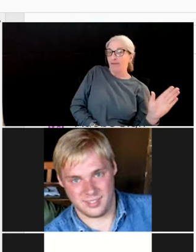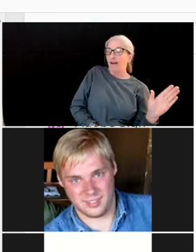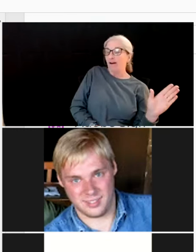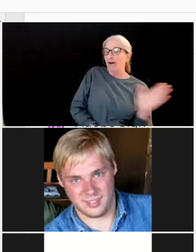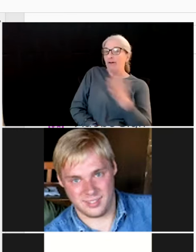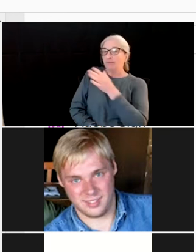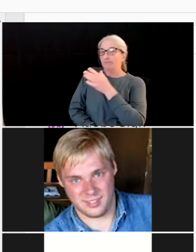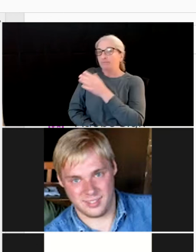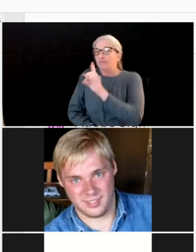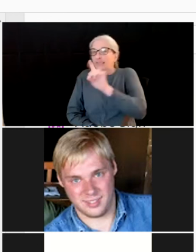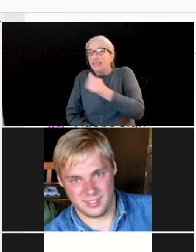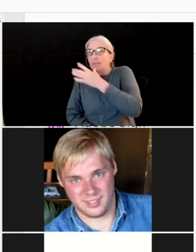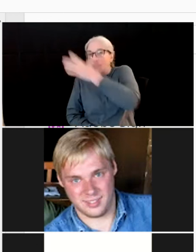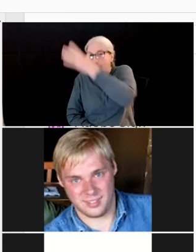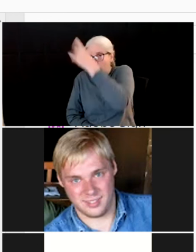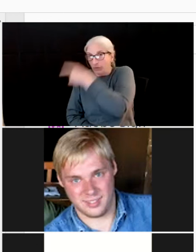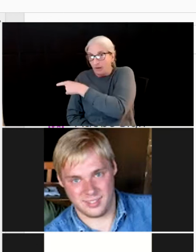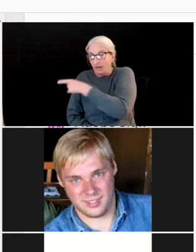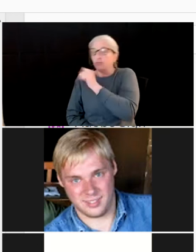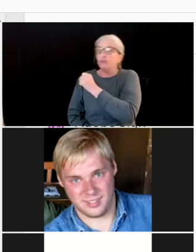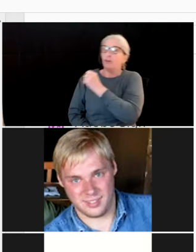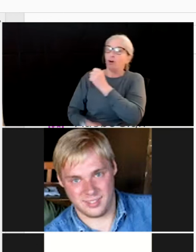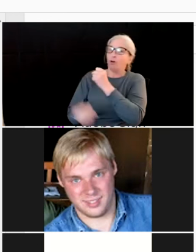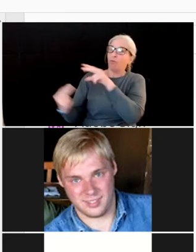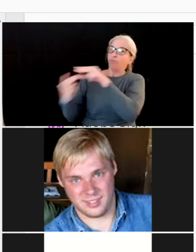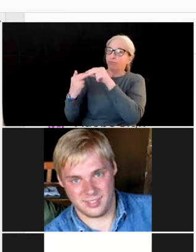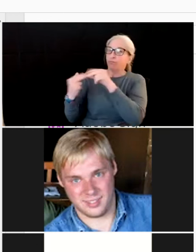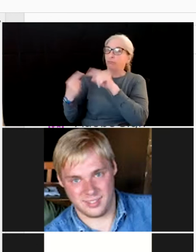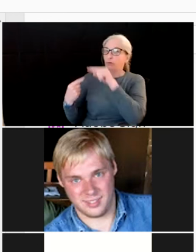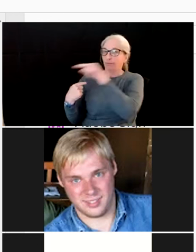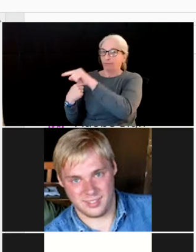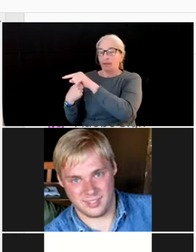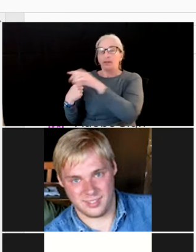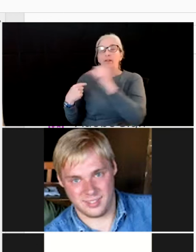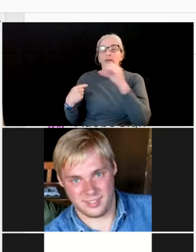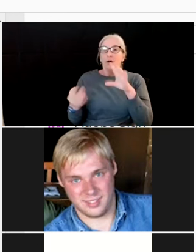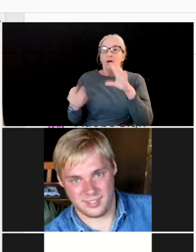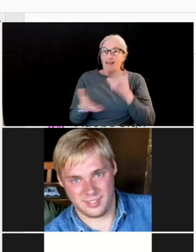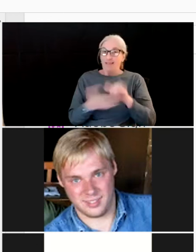parent. That entitlement comes from